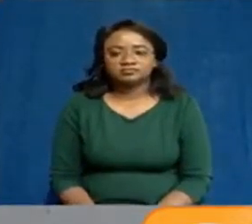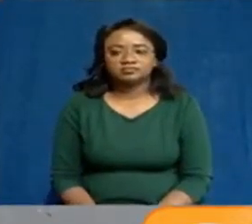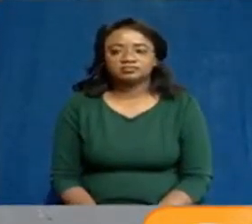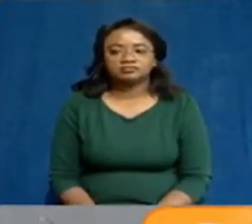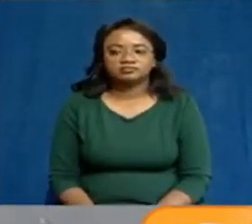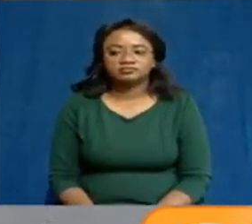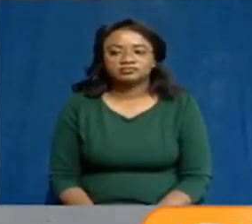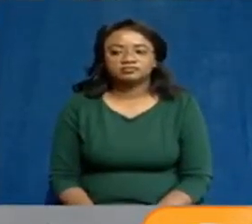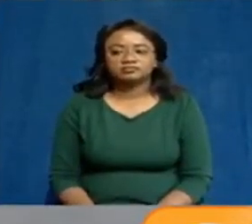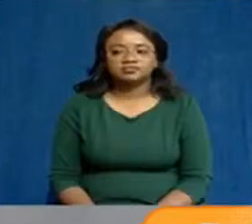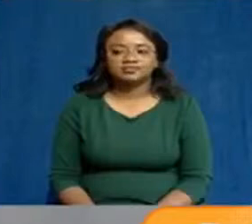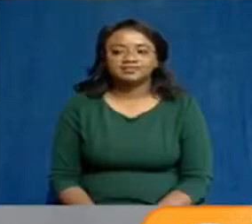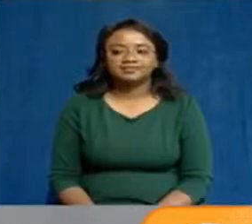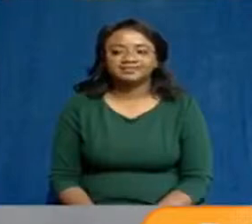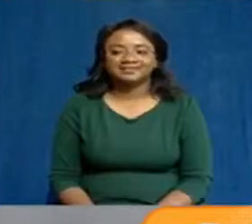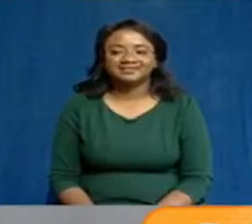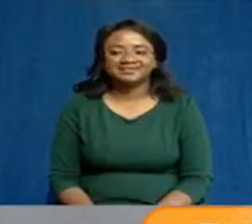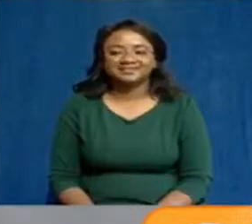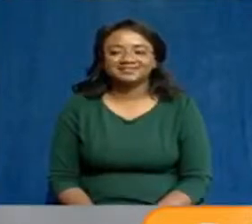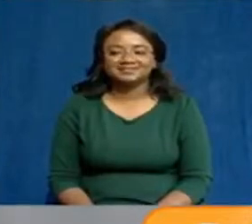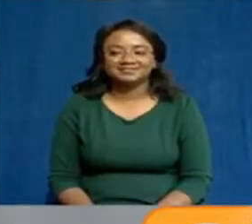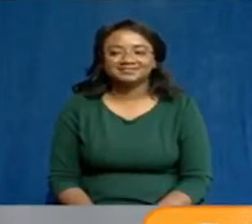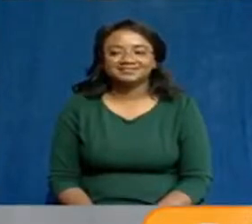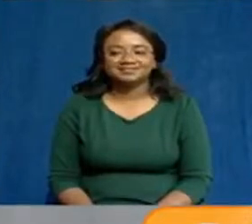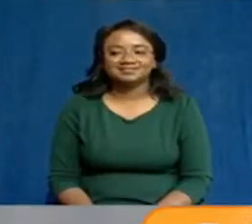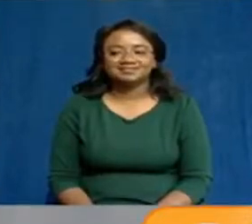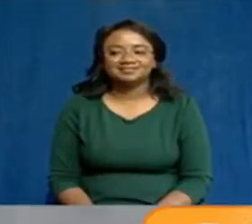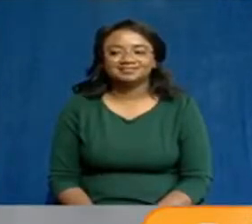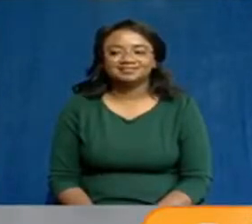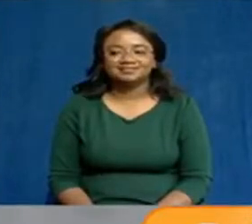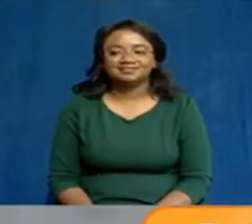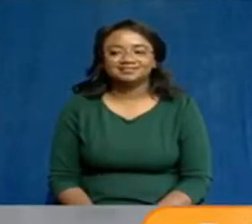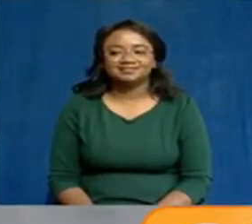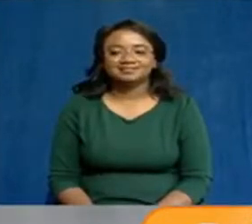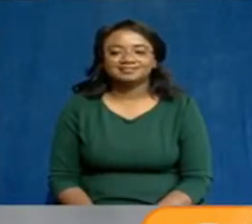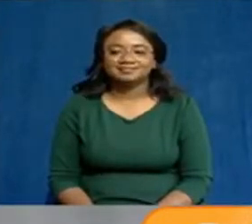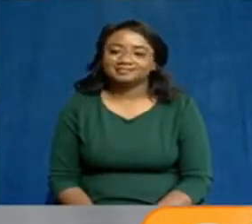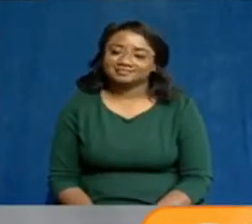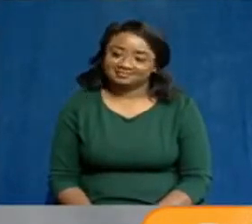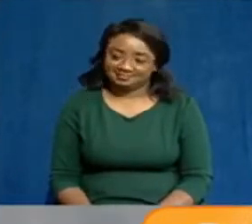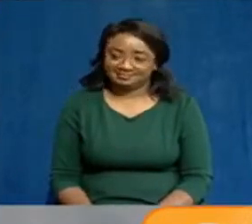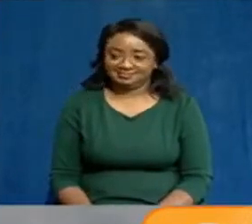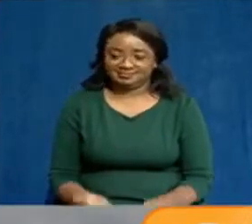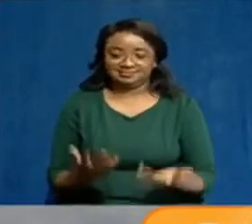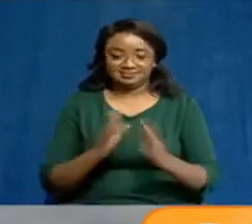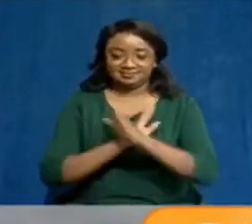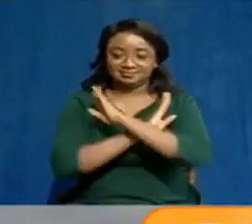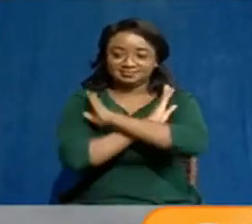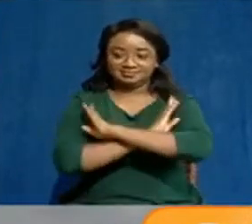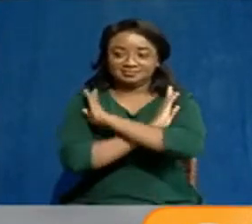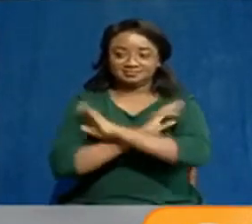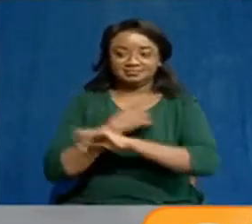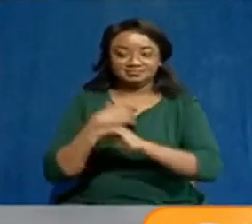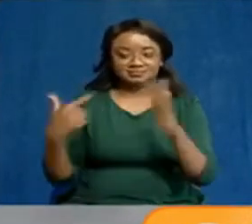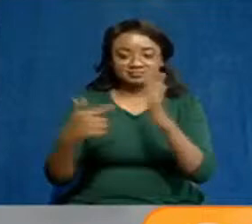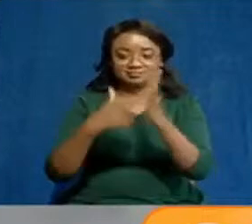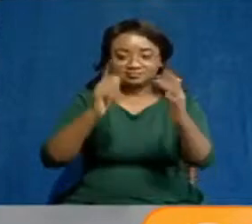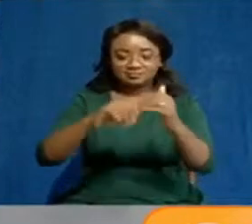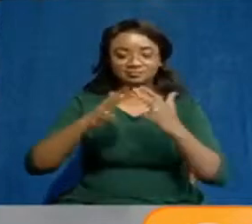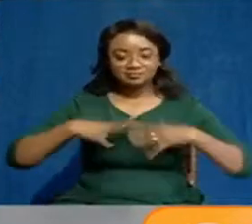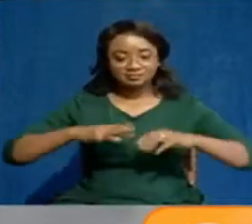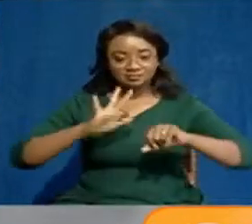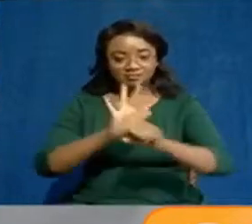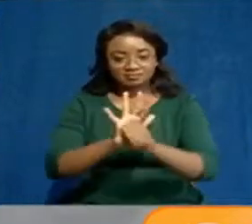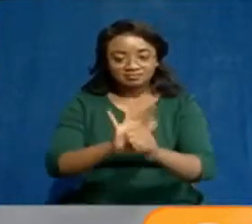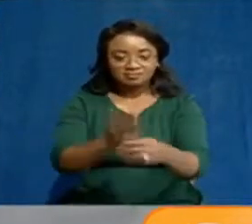Trevor, just like I said, a lot of people are segregating. There's some level of segregation at source,